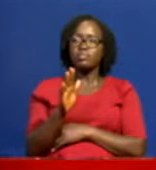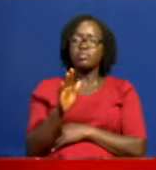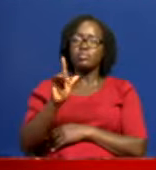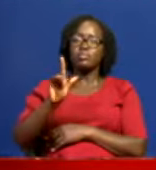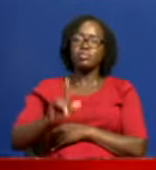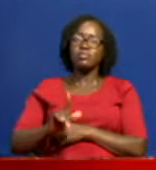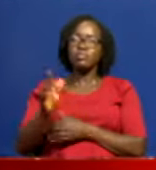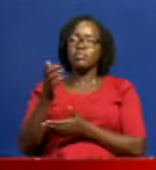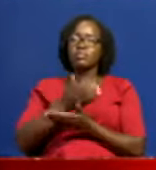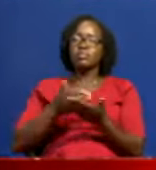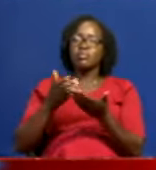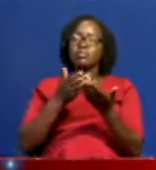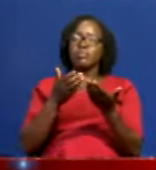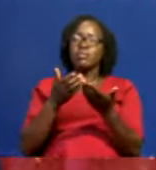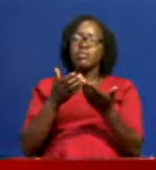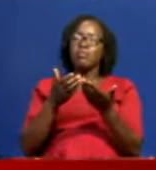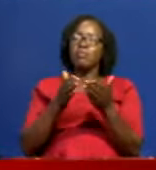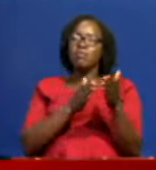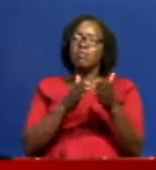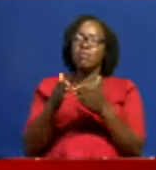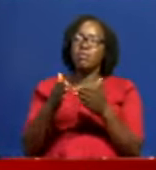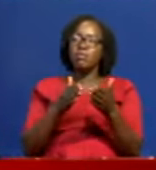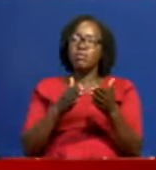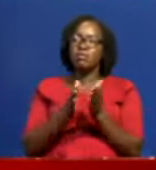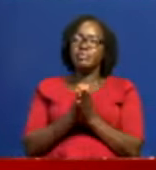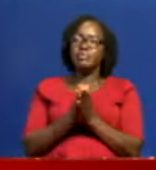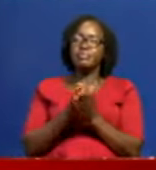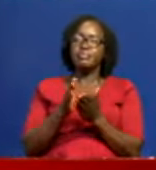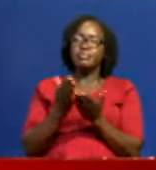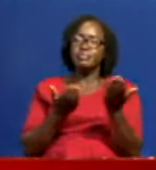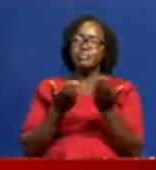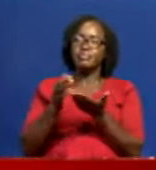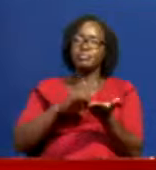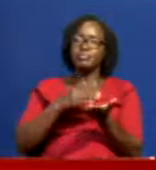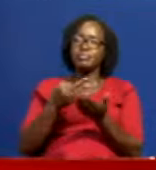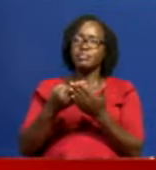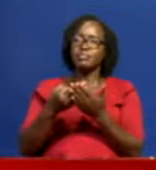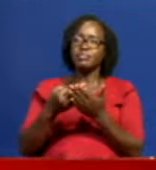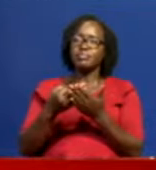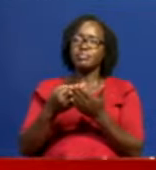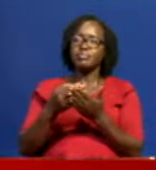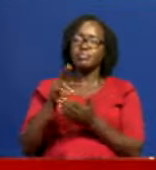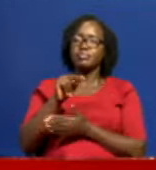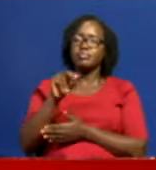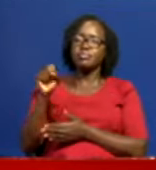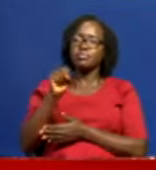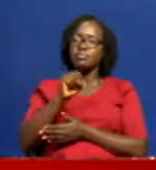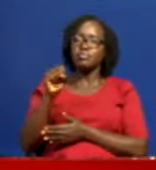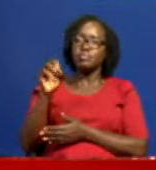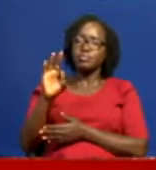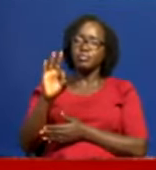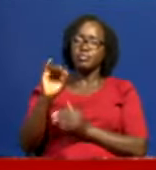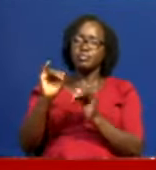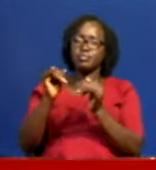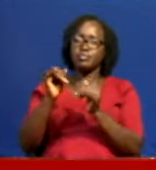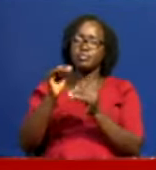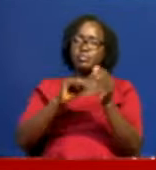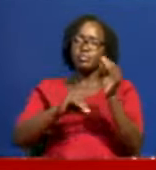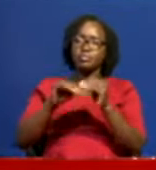lower economic echelons. The Hustler Fund and the NSSF new contribution